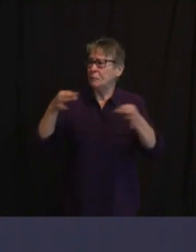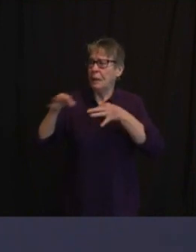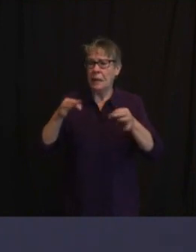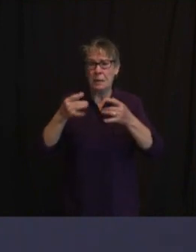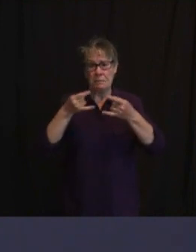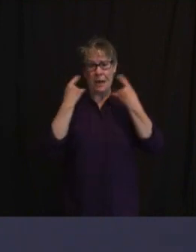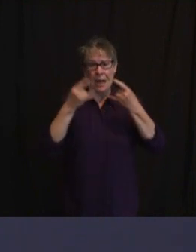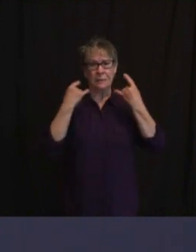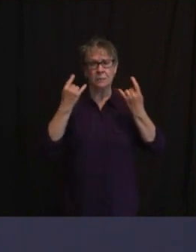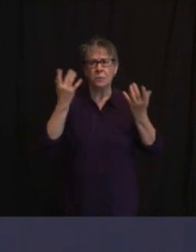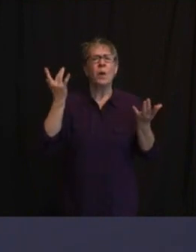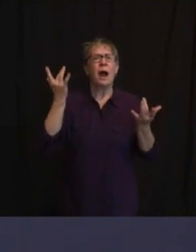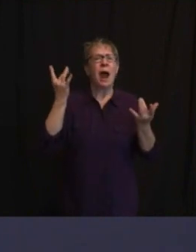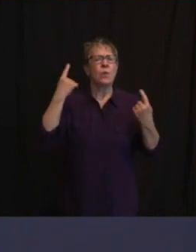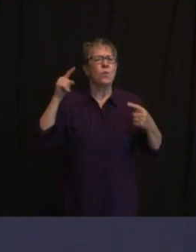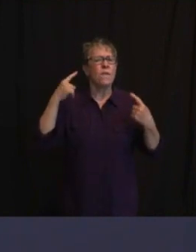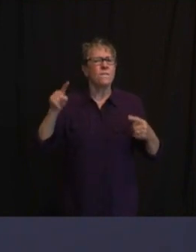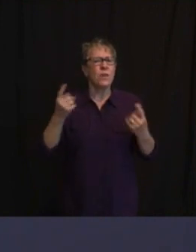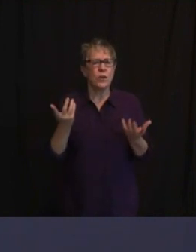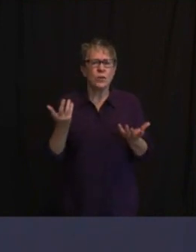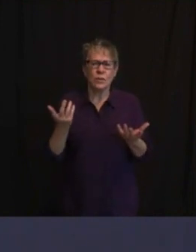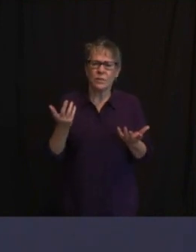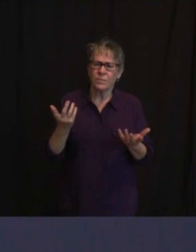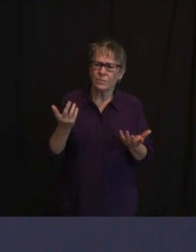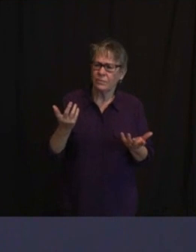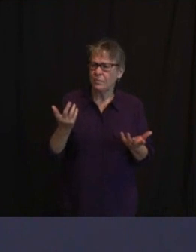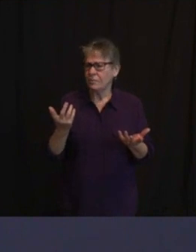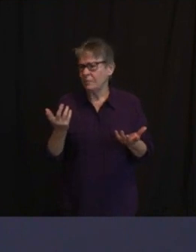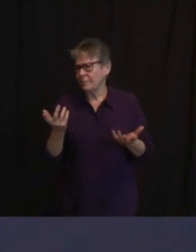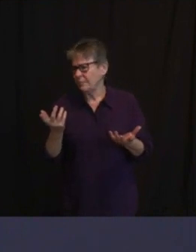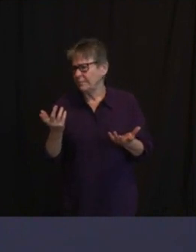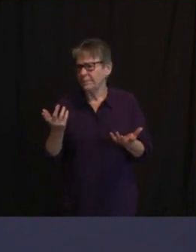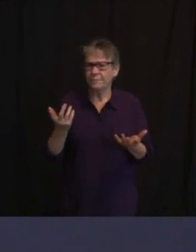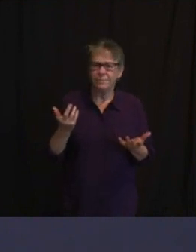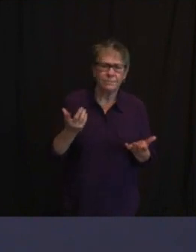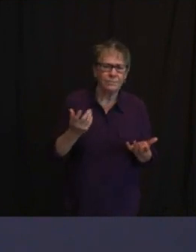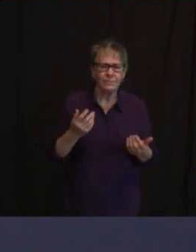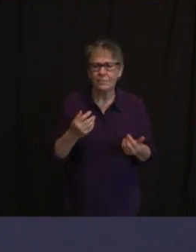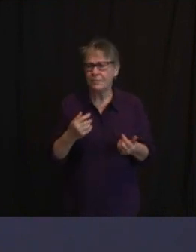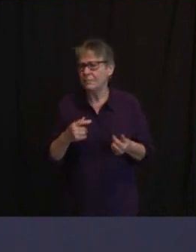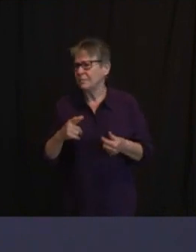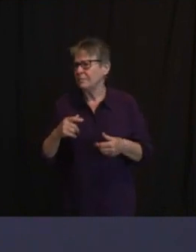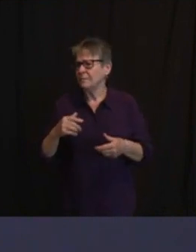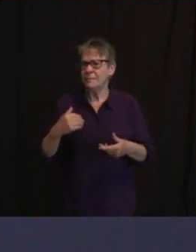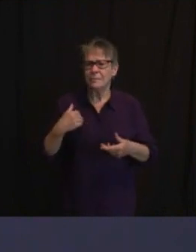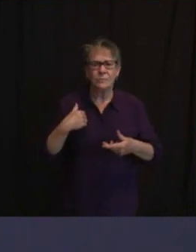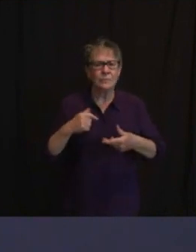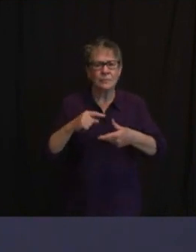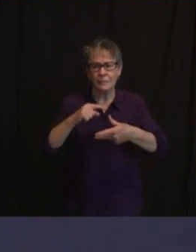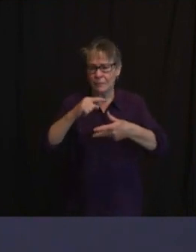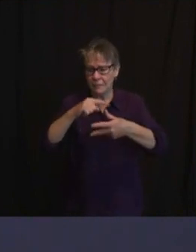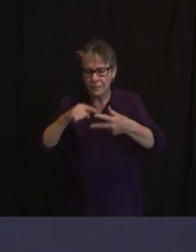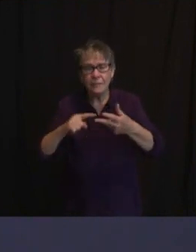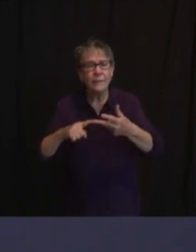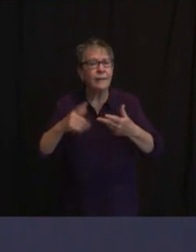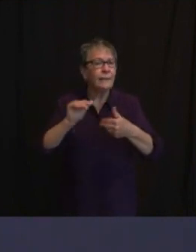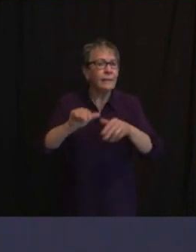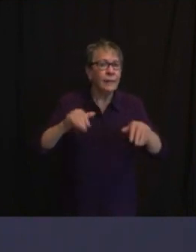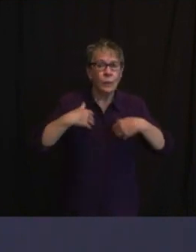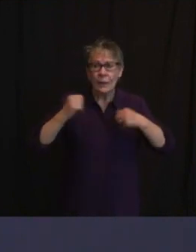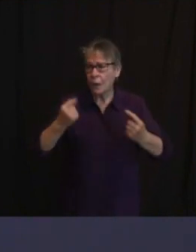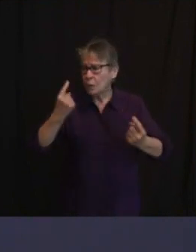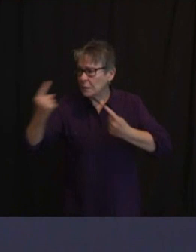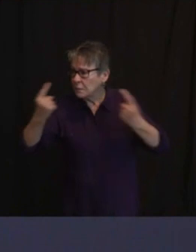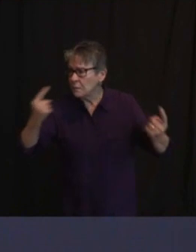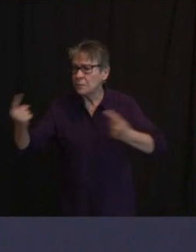sort of at least 3 very basic things we could do. Stay away from each other, cover our face, wash our hands with